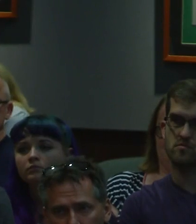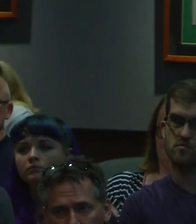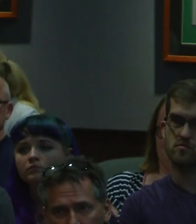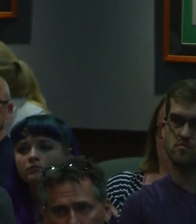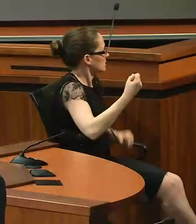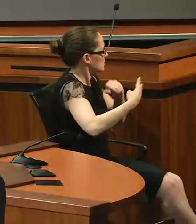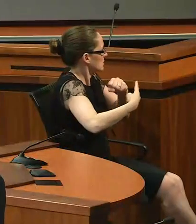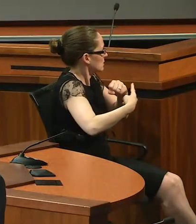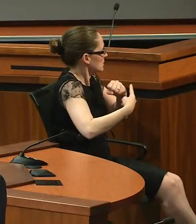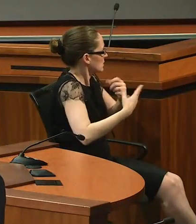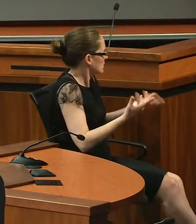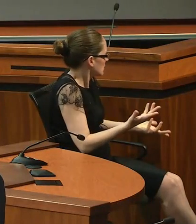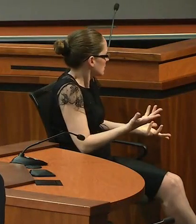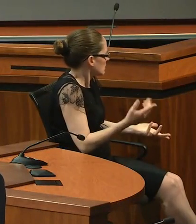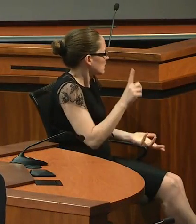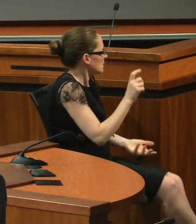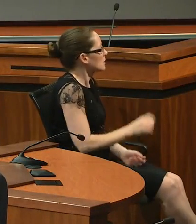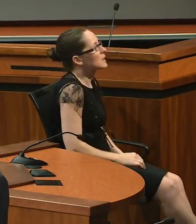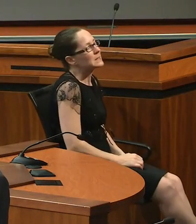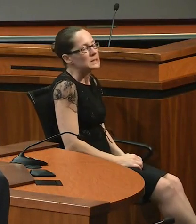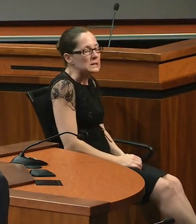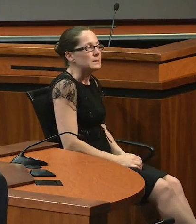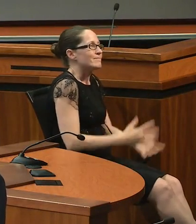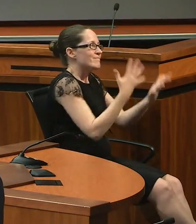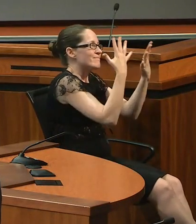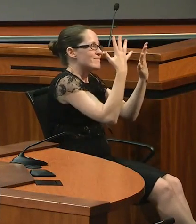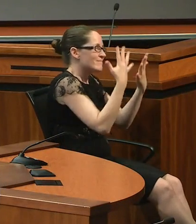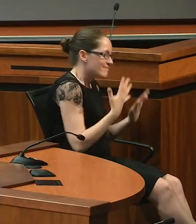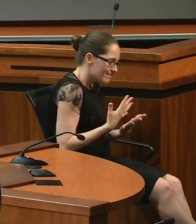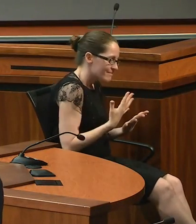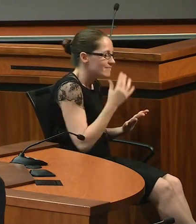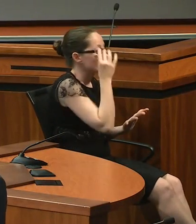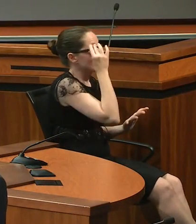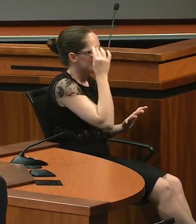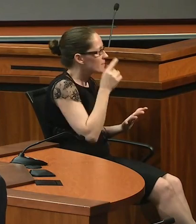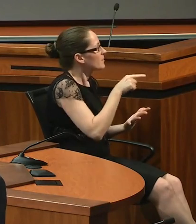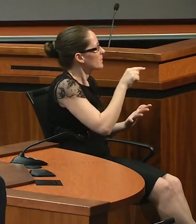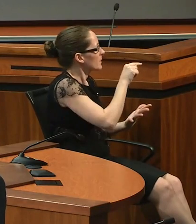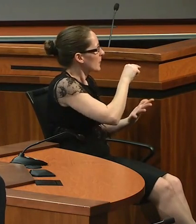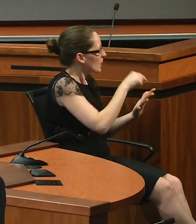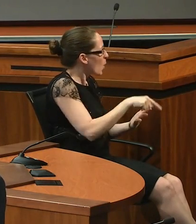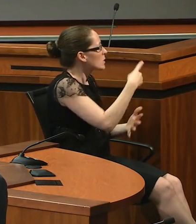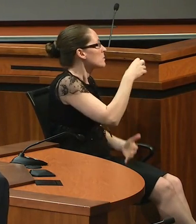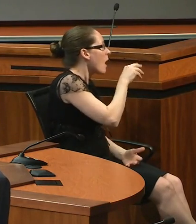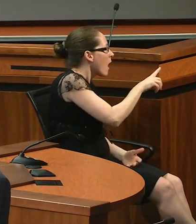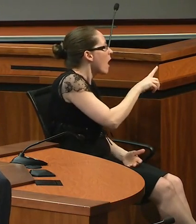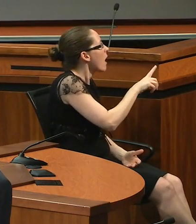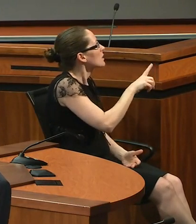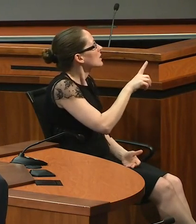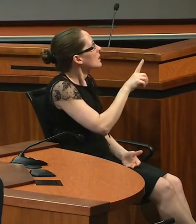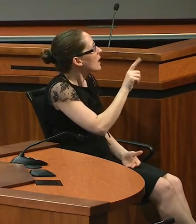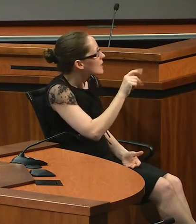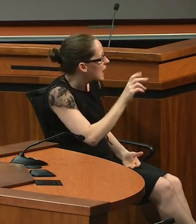Well, unfortunately, we're up against a couple things in that regard. One would be bedrock. As you know, when you get water with this